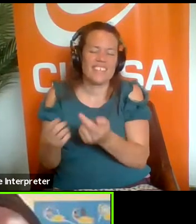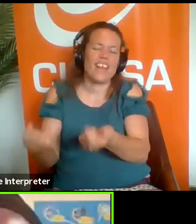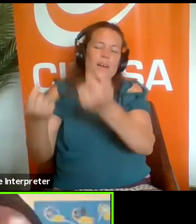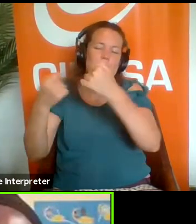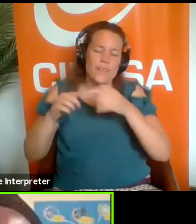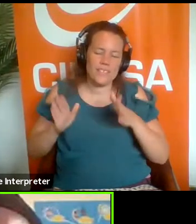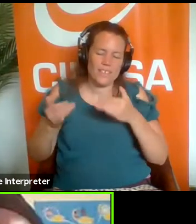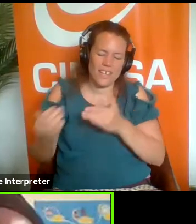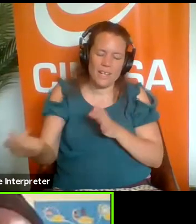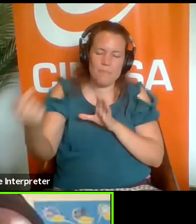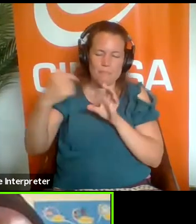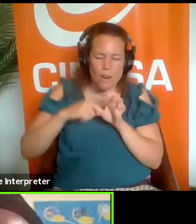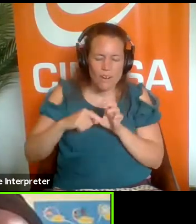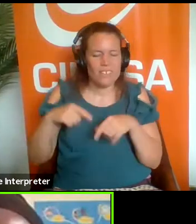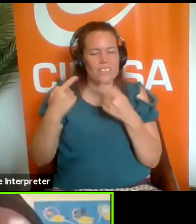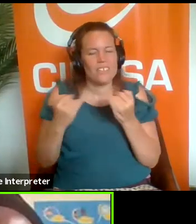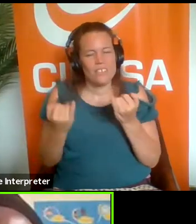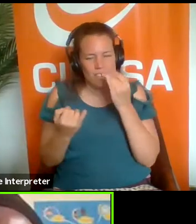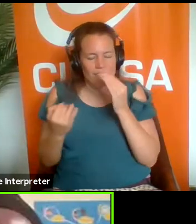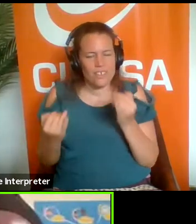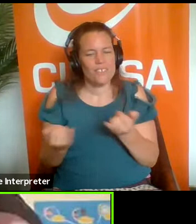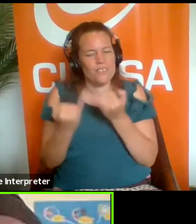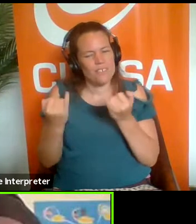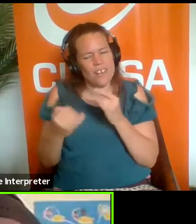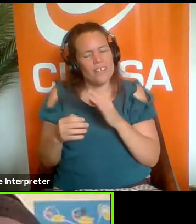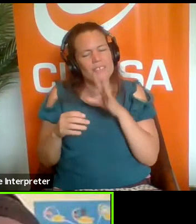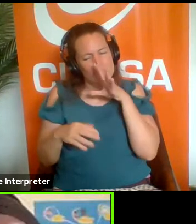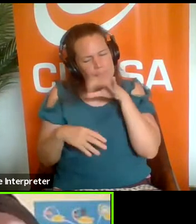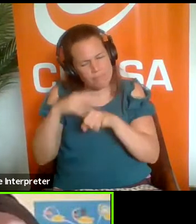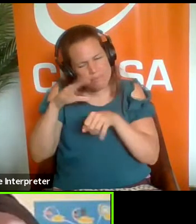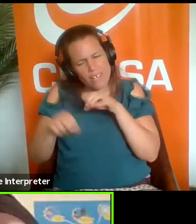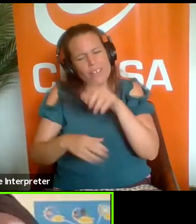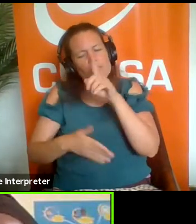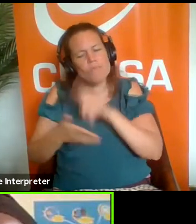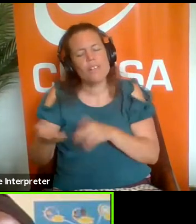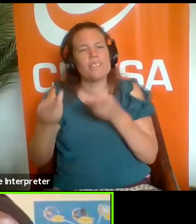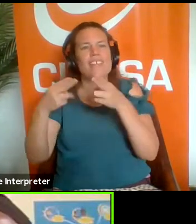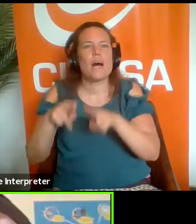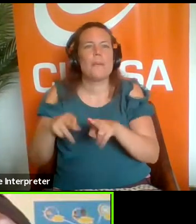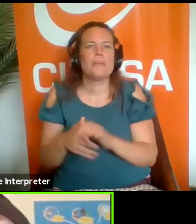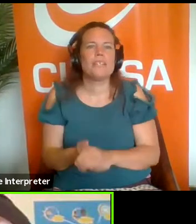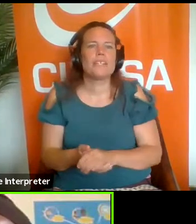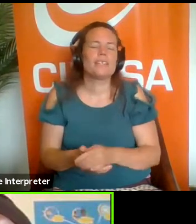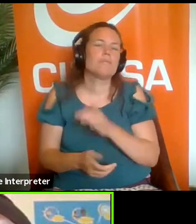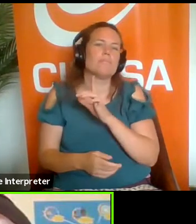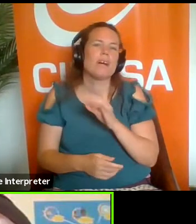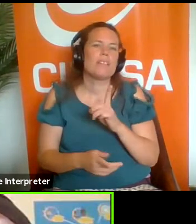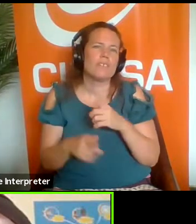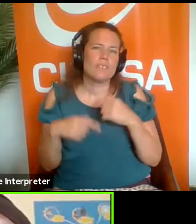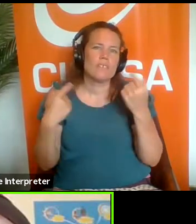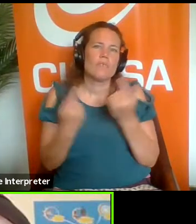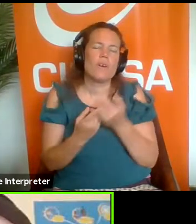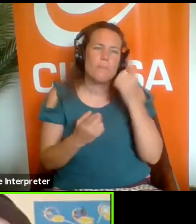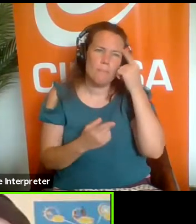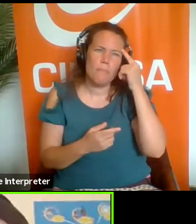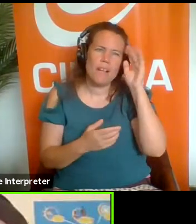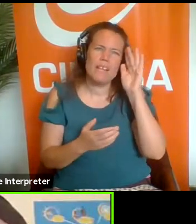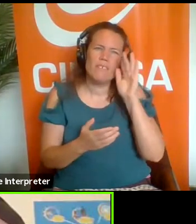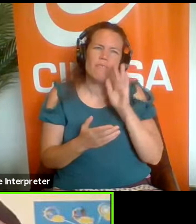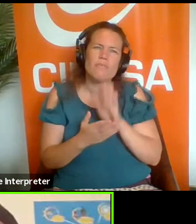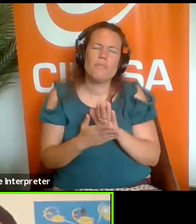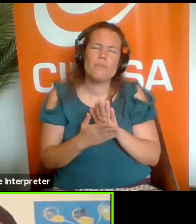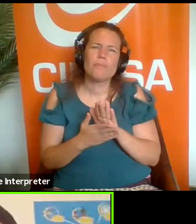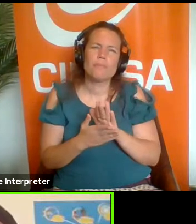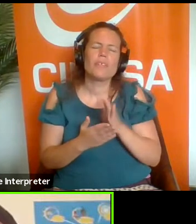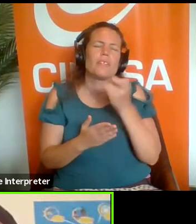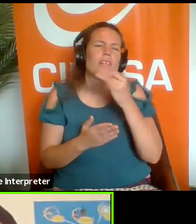get into our emails to try to find what is happening around. But also, we believe that in the responsible